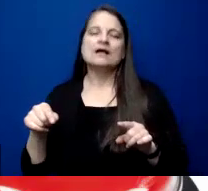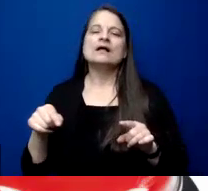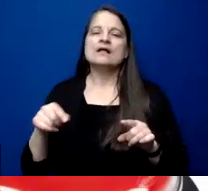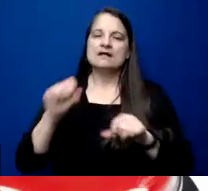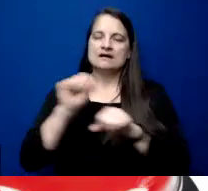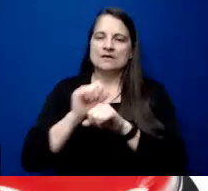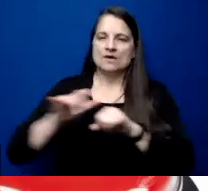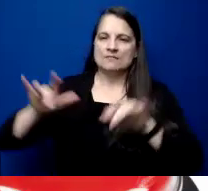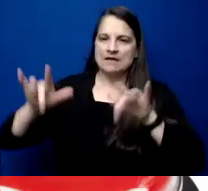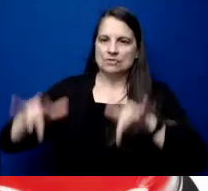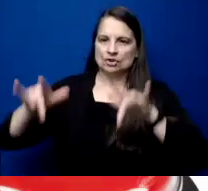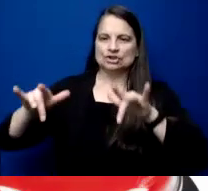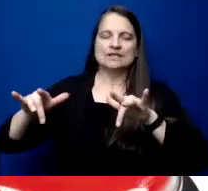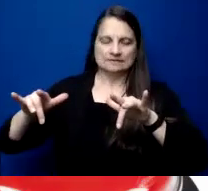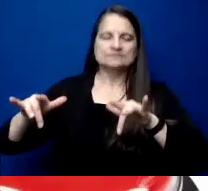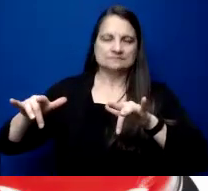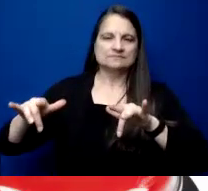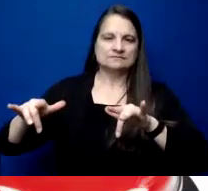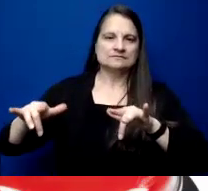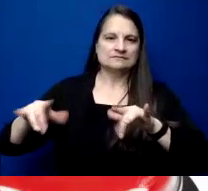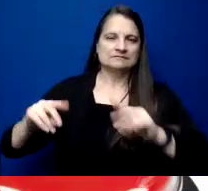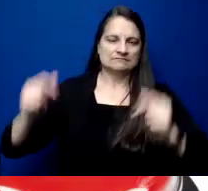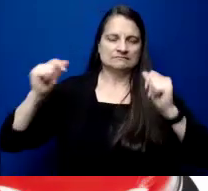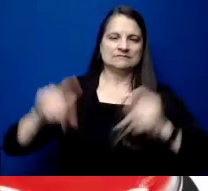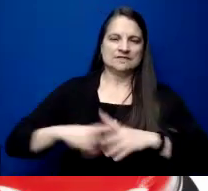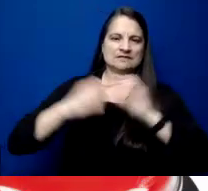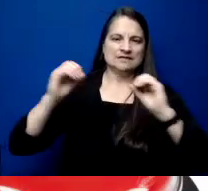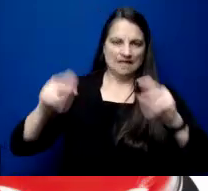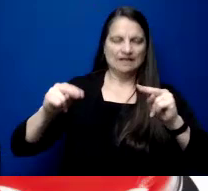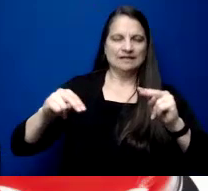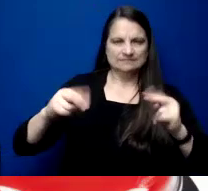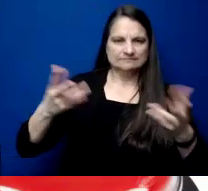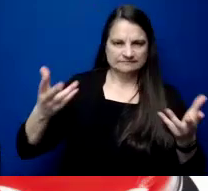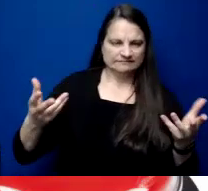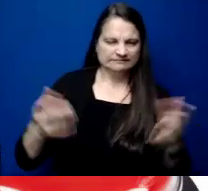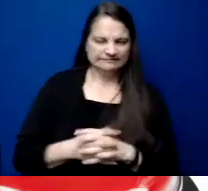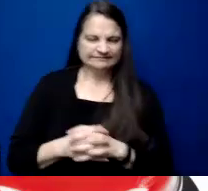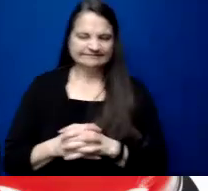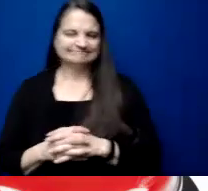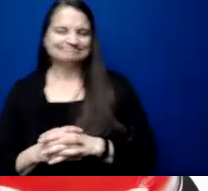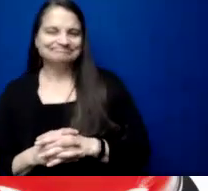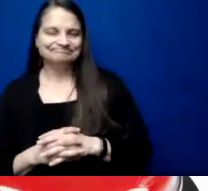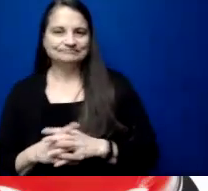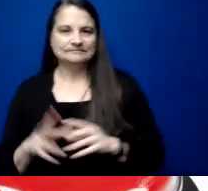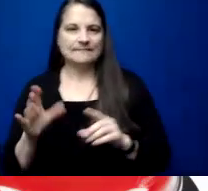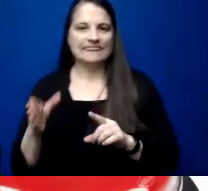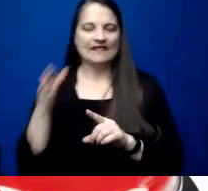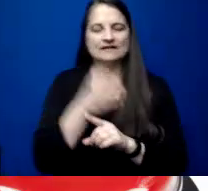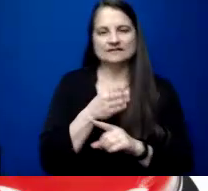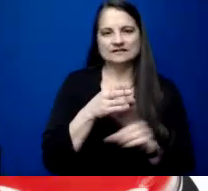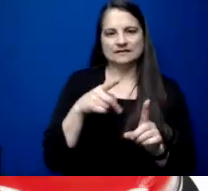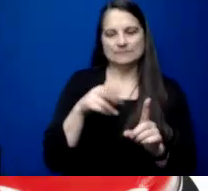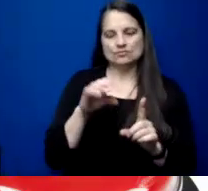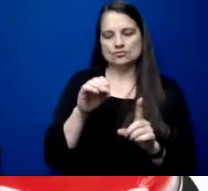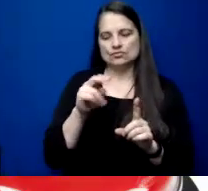down on a button. You click it down, it activates, and it turns on the thing it's connected to. The proximity switch works